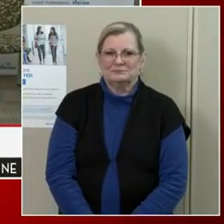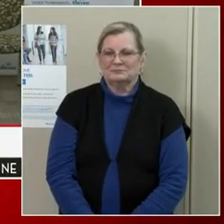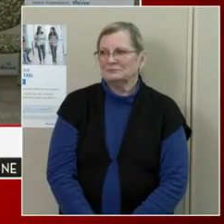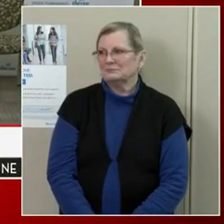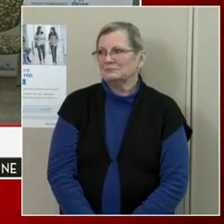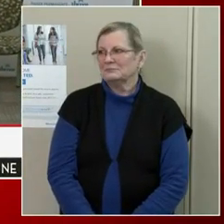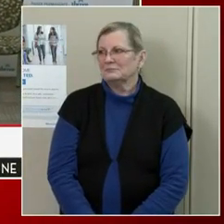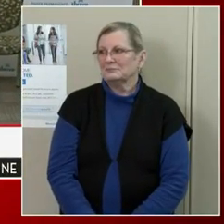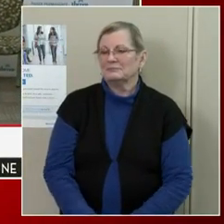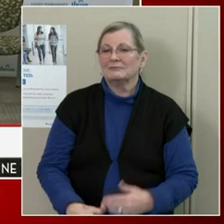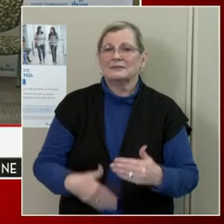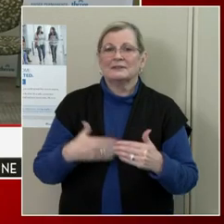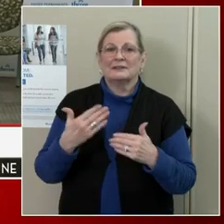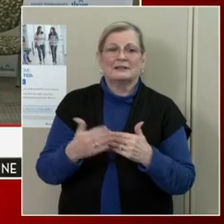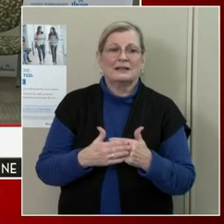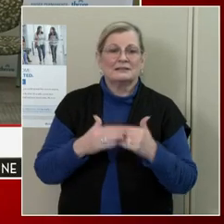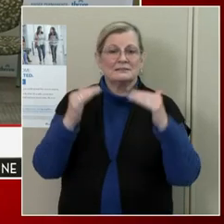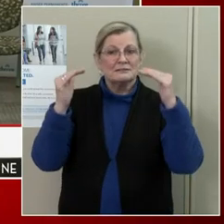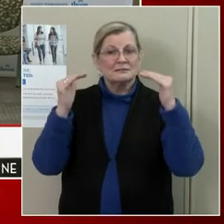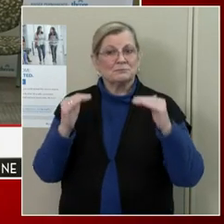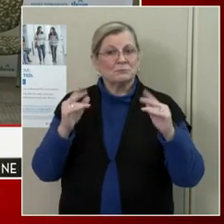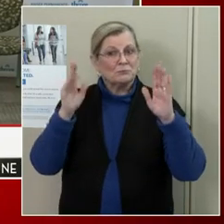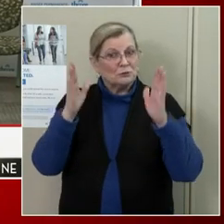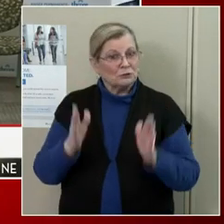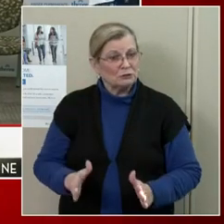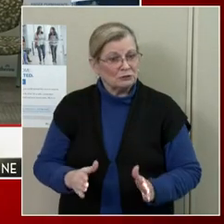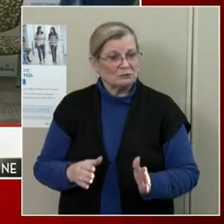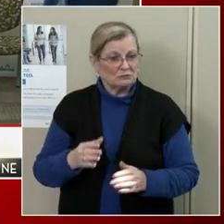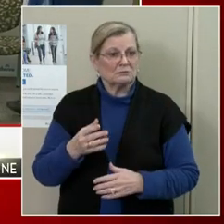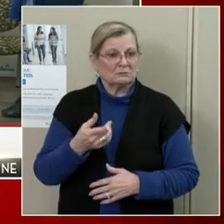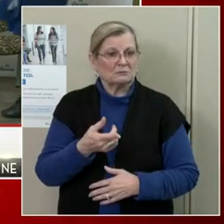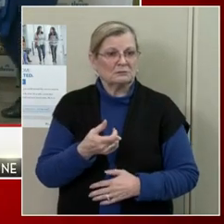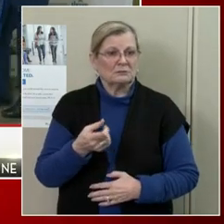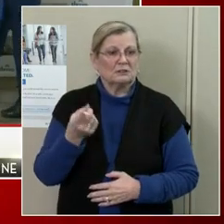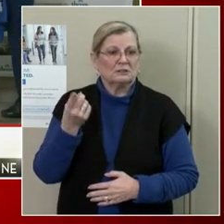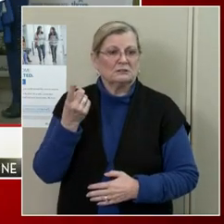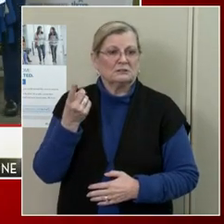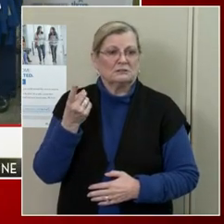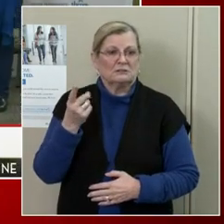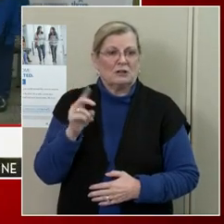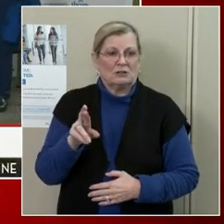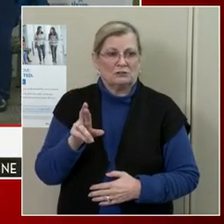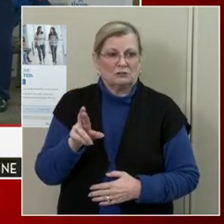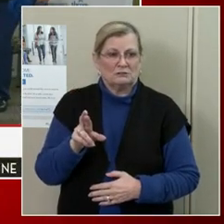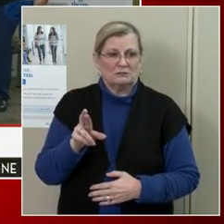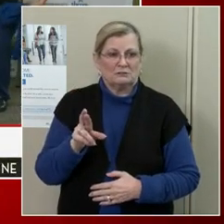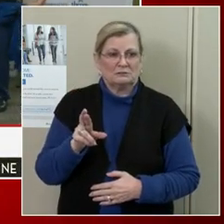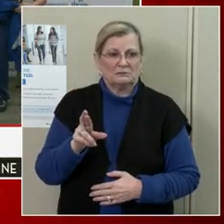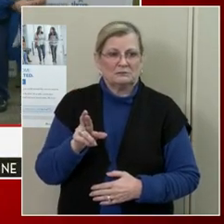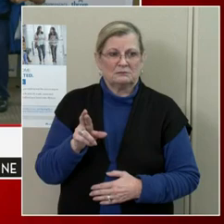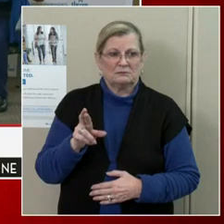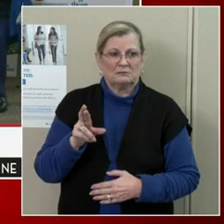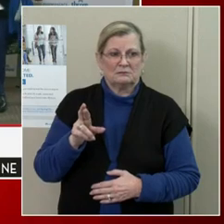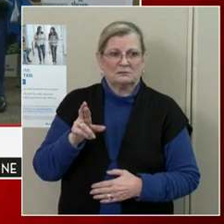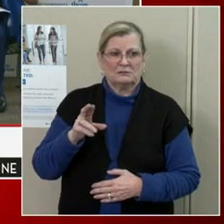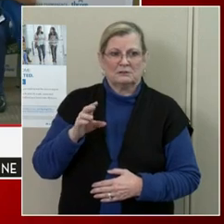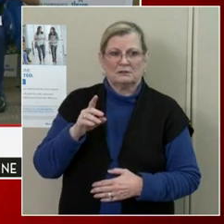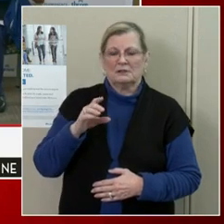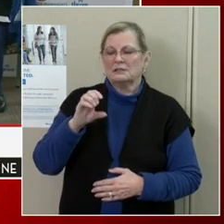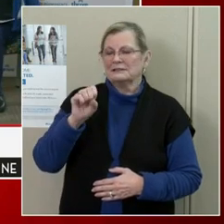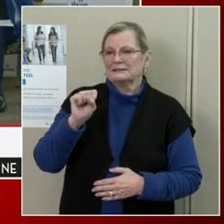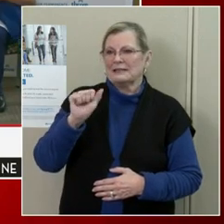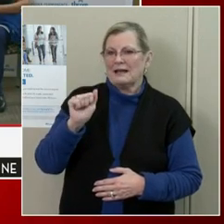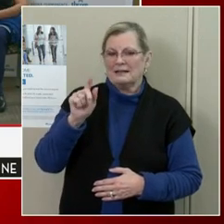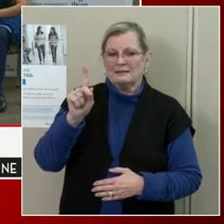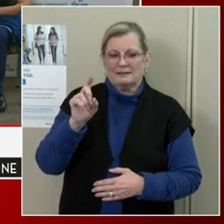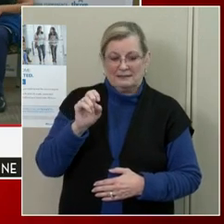The next person I'd like to introduce is Dr. Saima Siddiqui. Dr. Saima Siddiqui is a board-certified physician, and she's also the Chief of